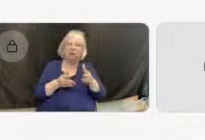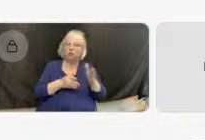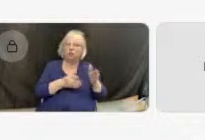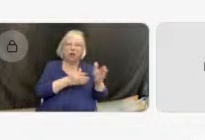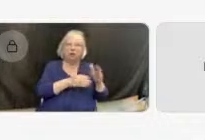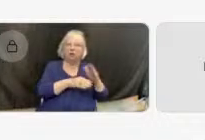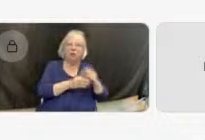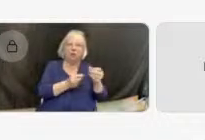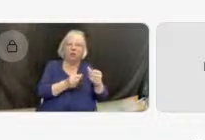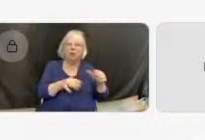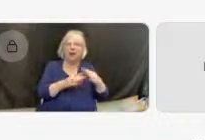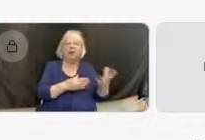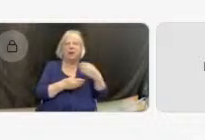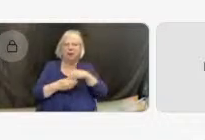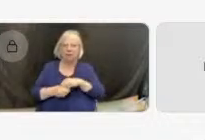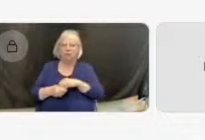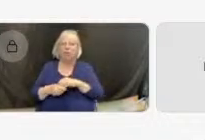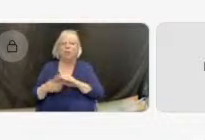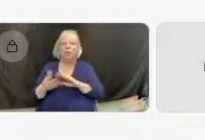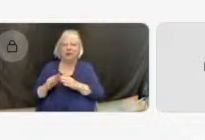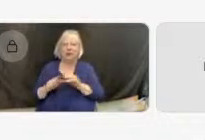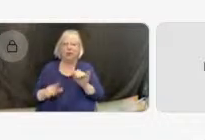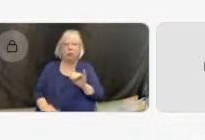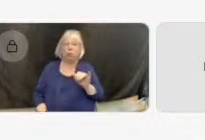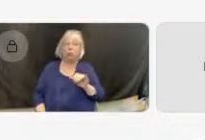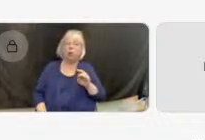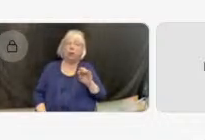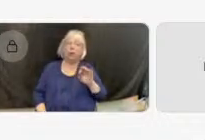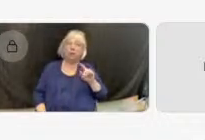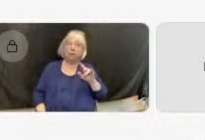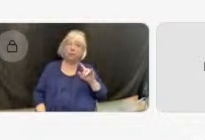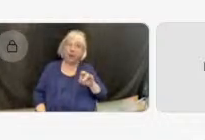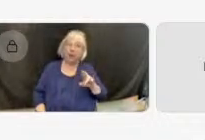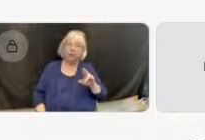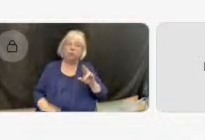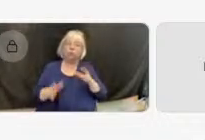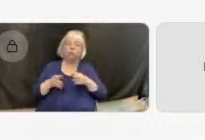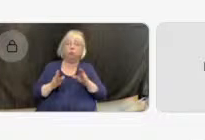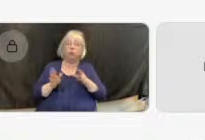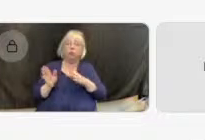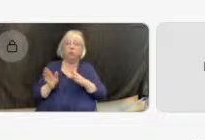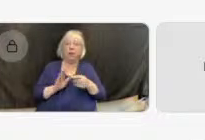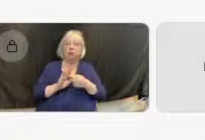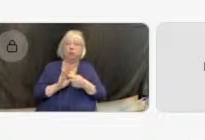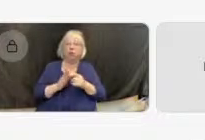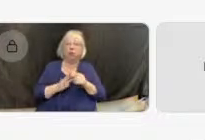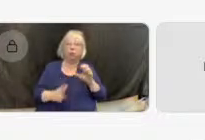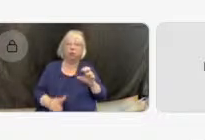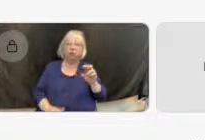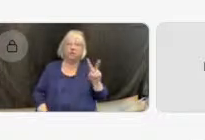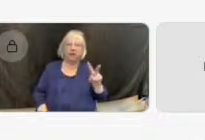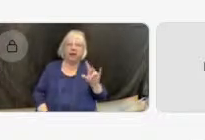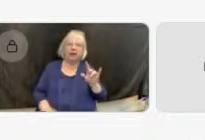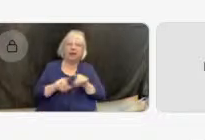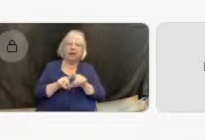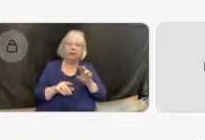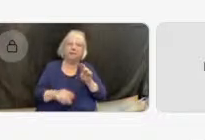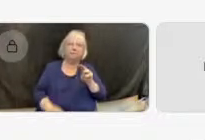this county. The master street plan shows Crystal Valley as a minor arterial